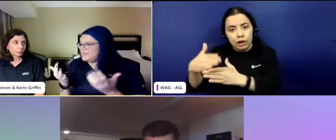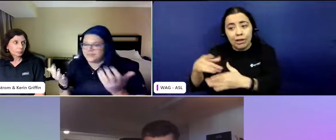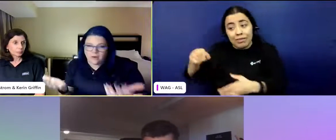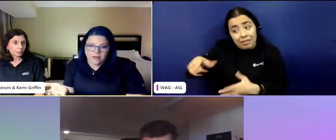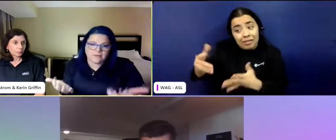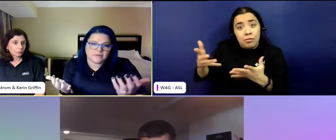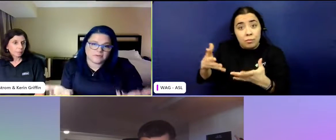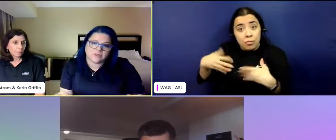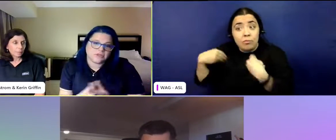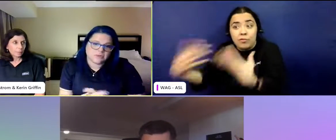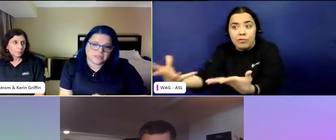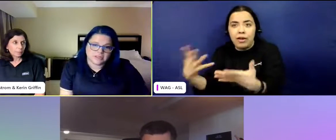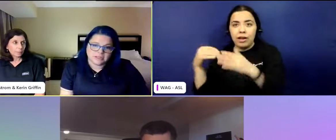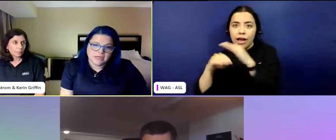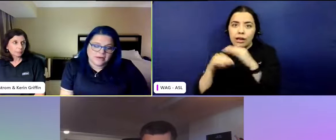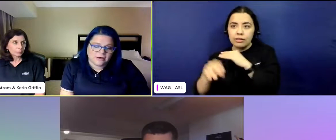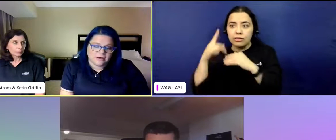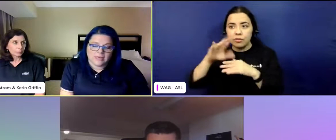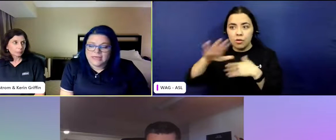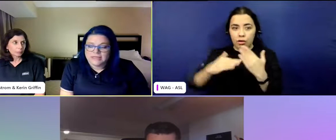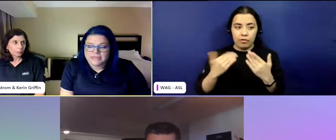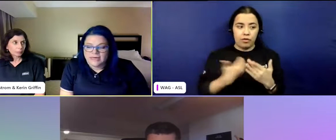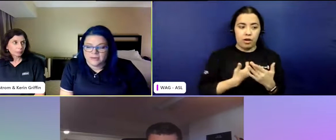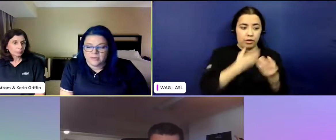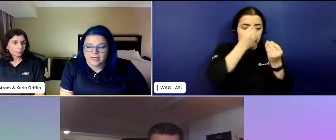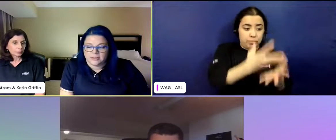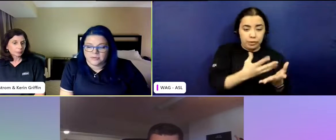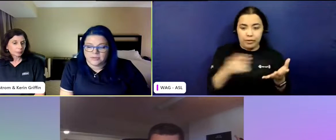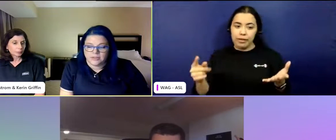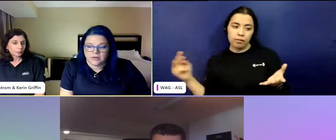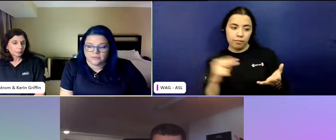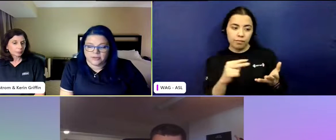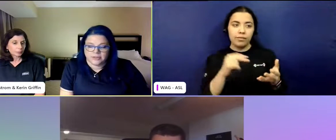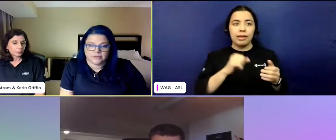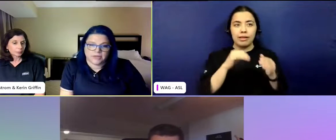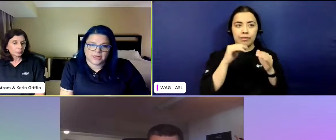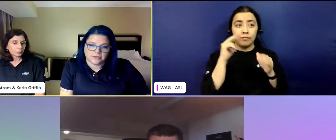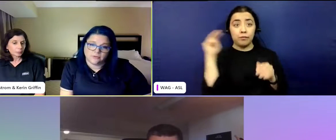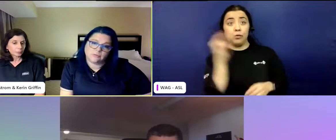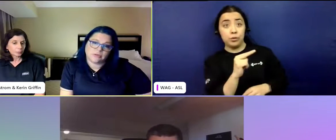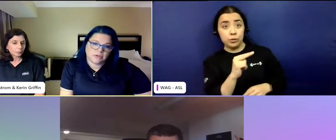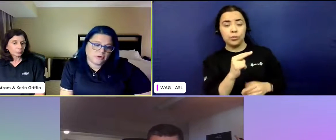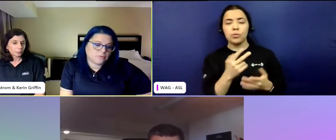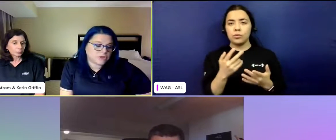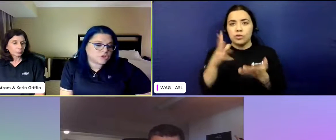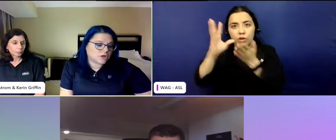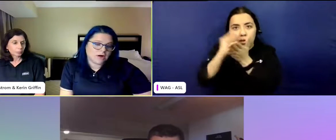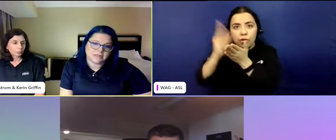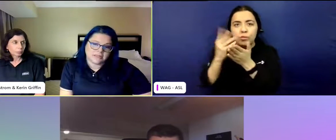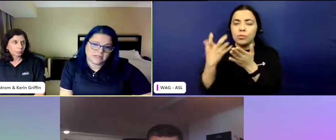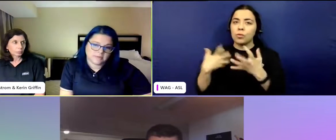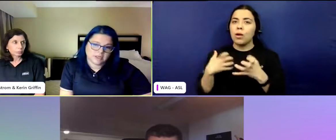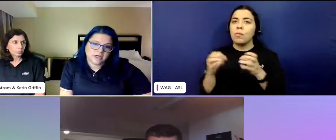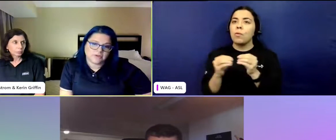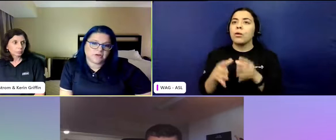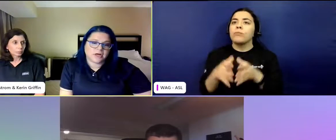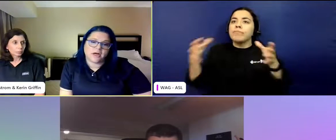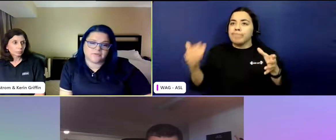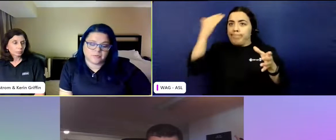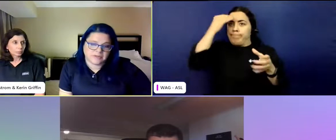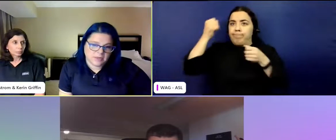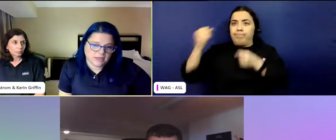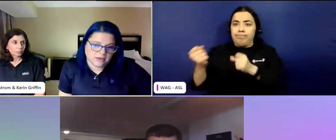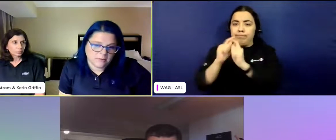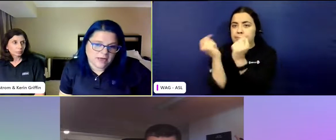have access to all of these resources at any time. And we are really trying to, mature our teams so